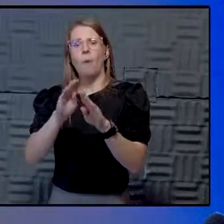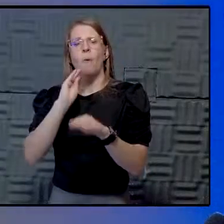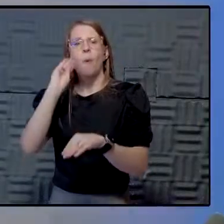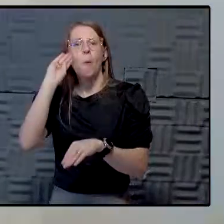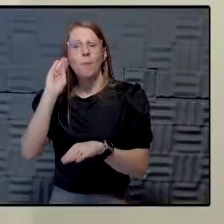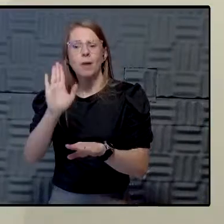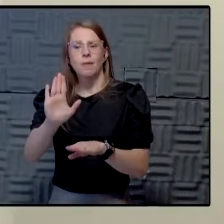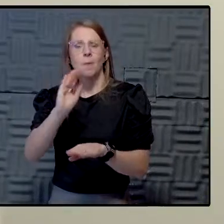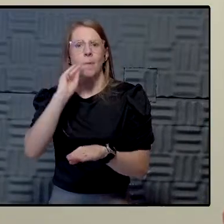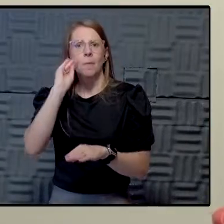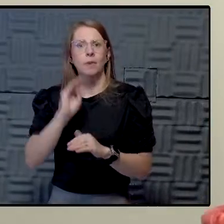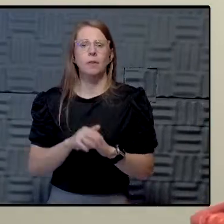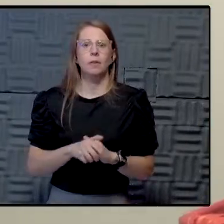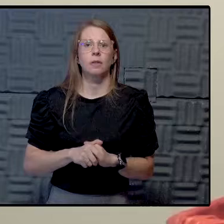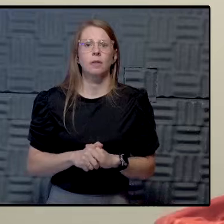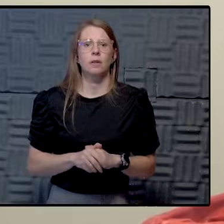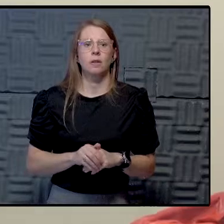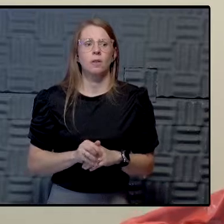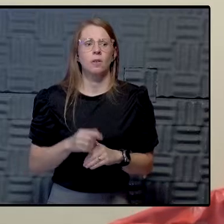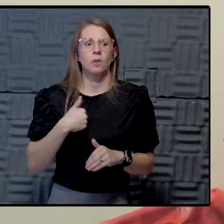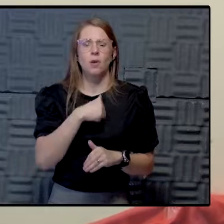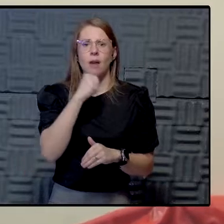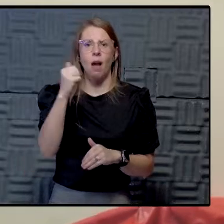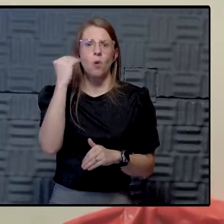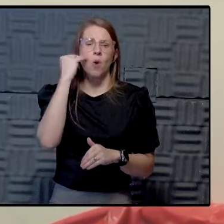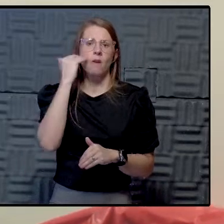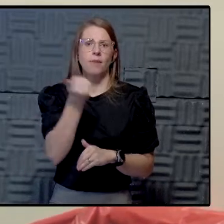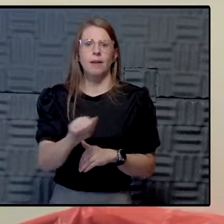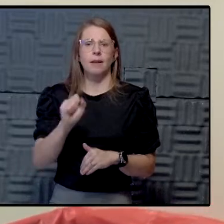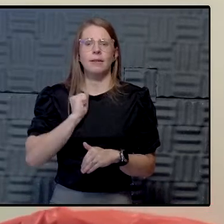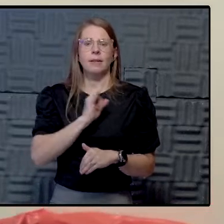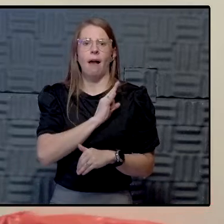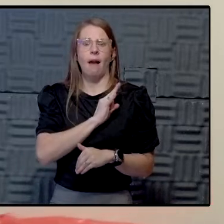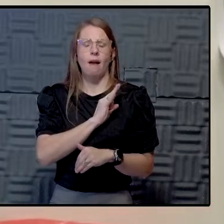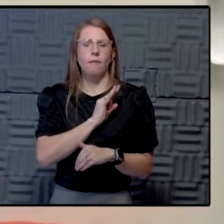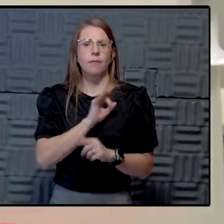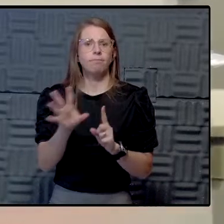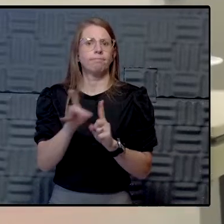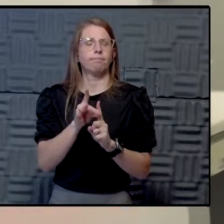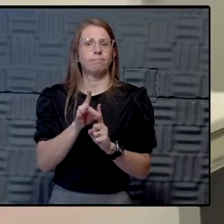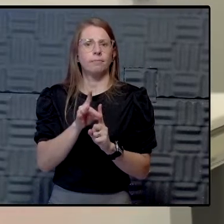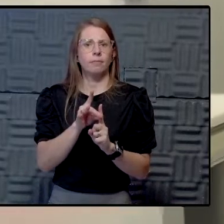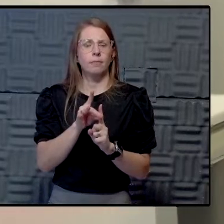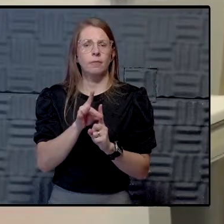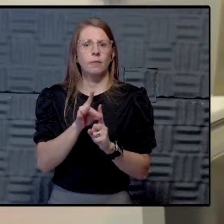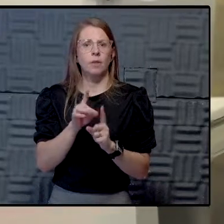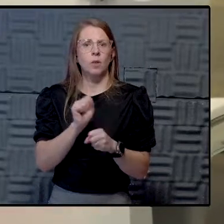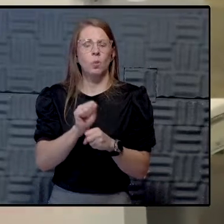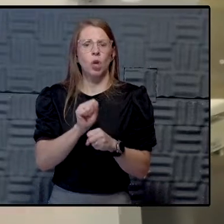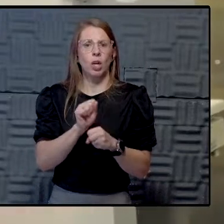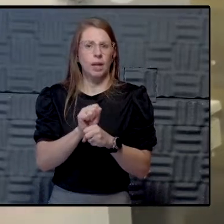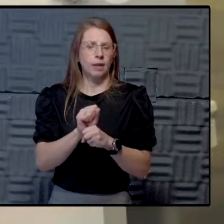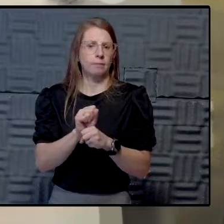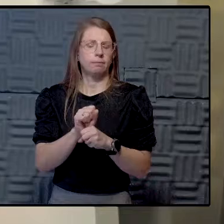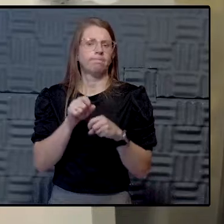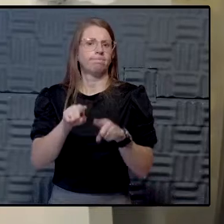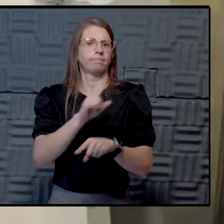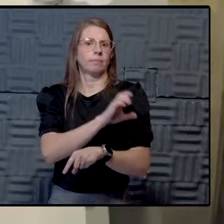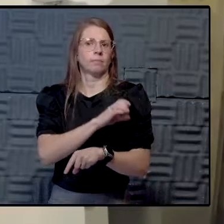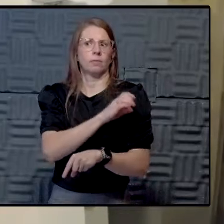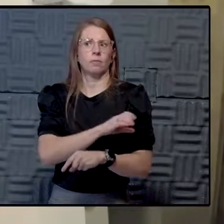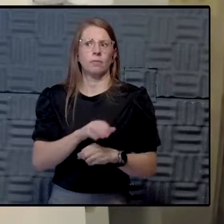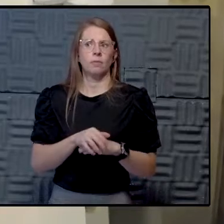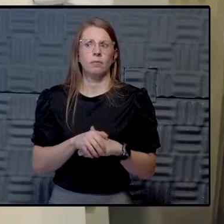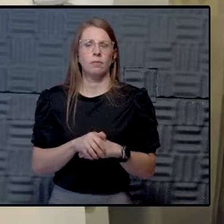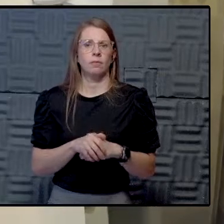prior to them. So we're not aware of any staff that came down with COVID while they were working clinically. We're not aware of any